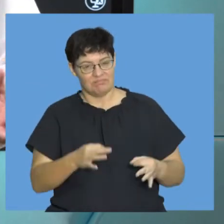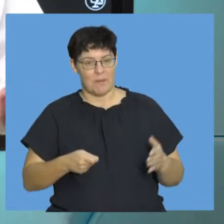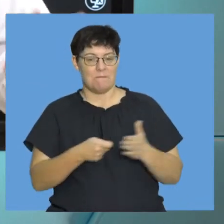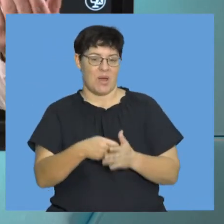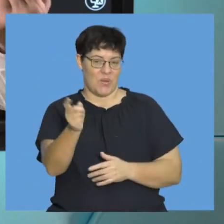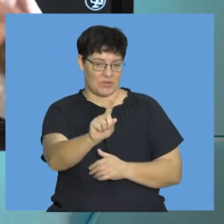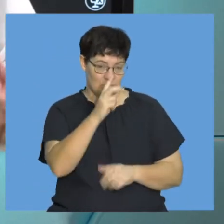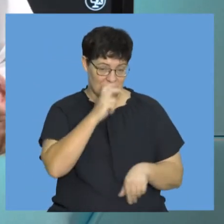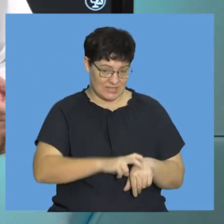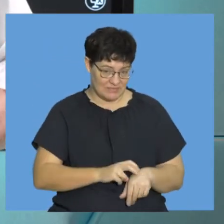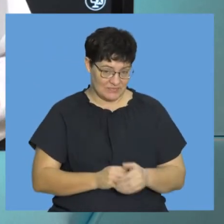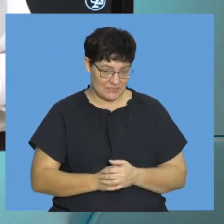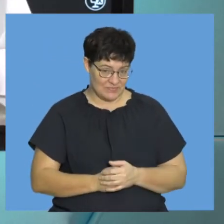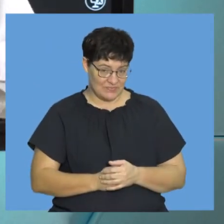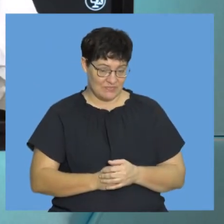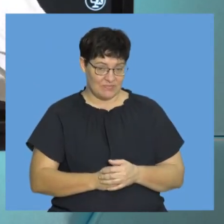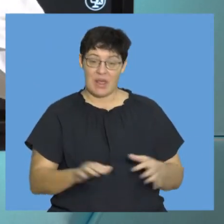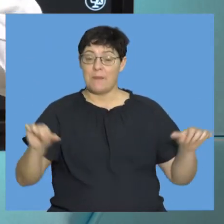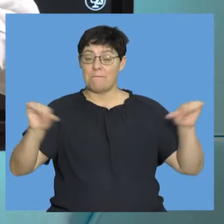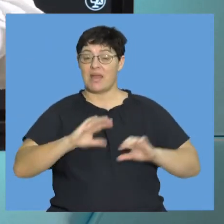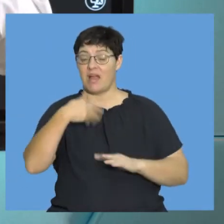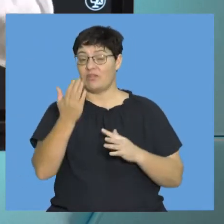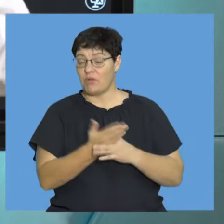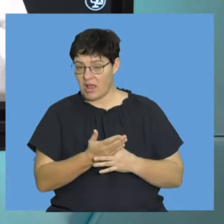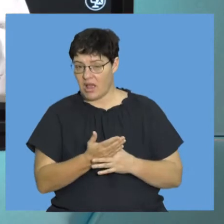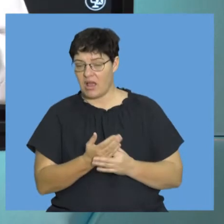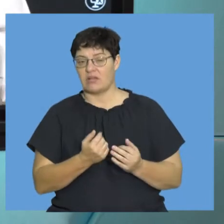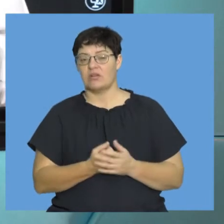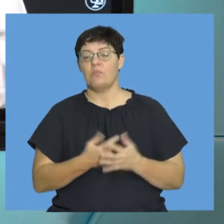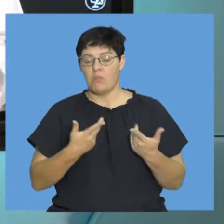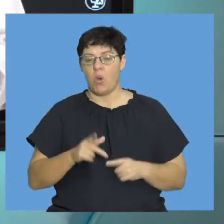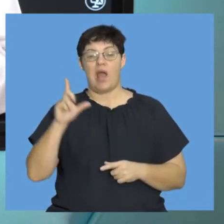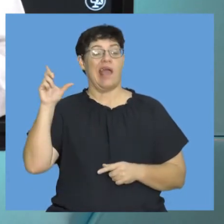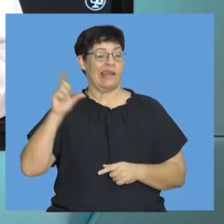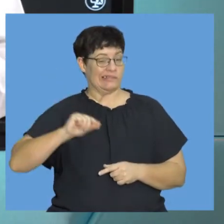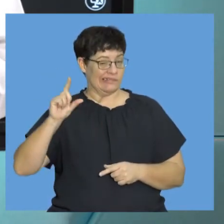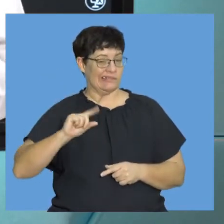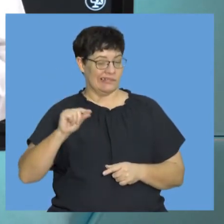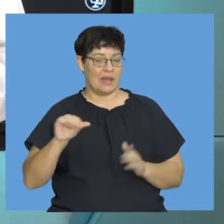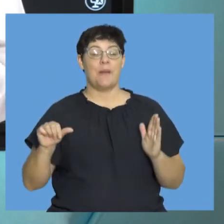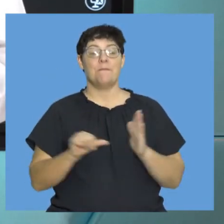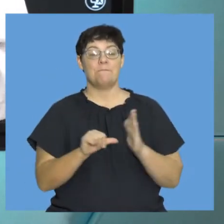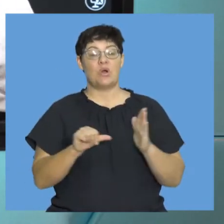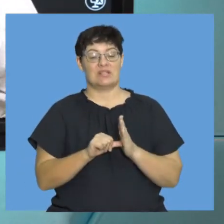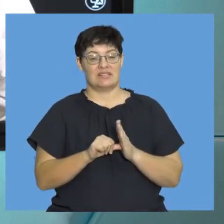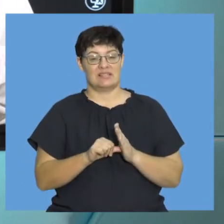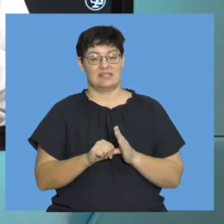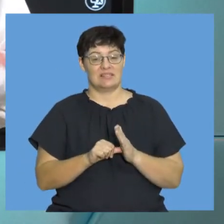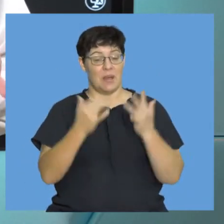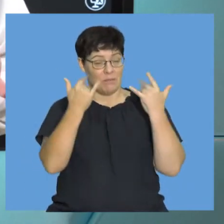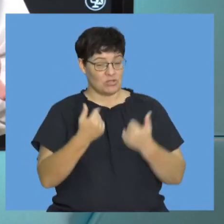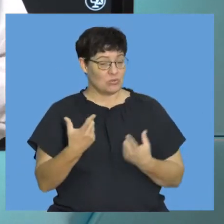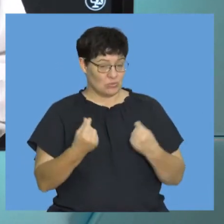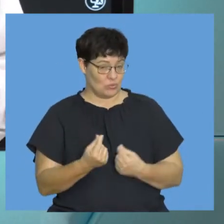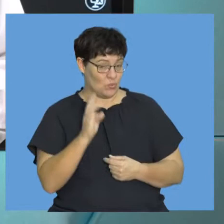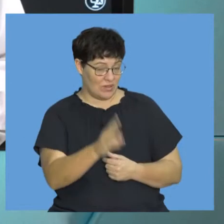Right? When you come back, we're doing a very interesting and important component of budgets. So, you want to